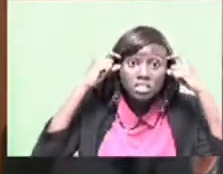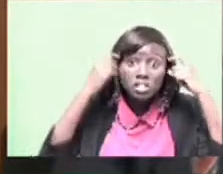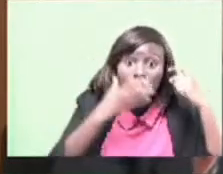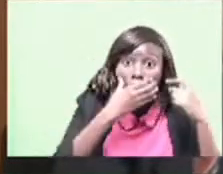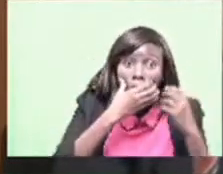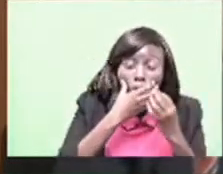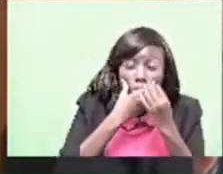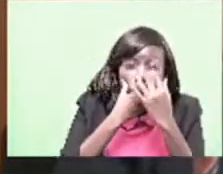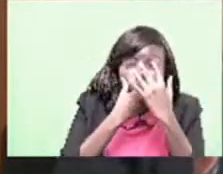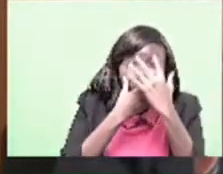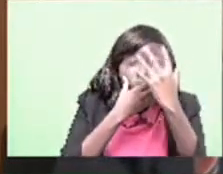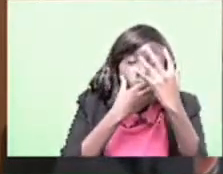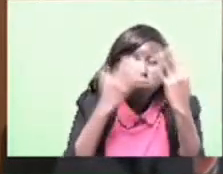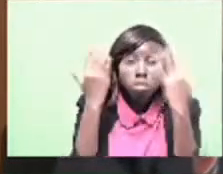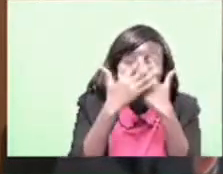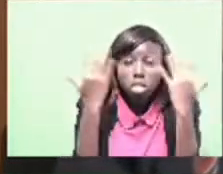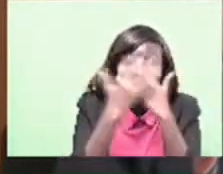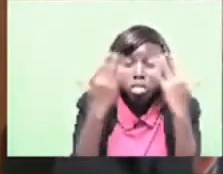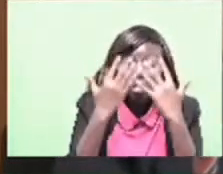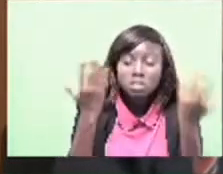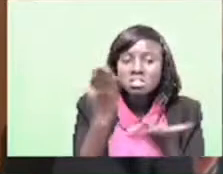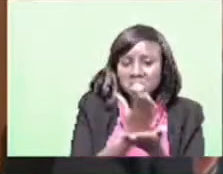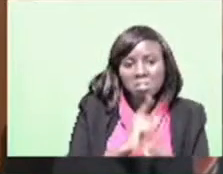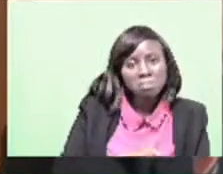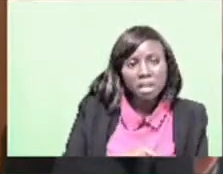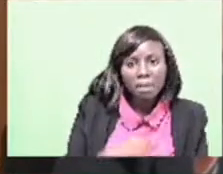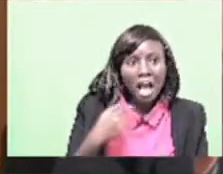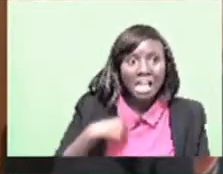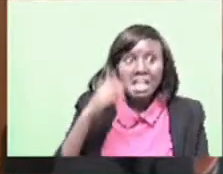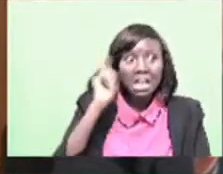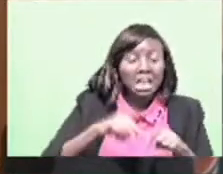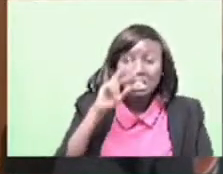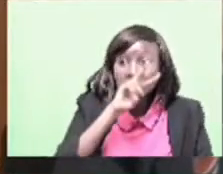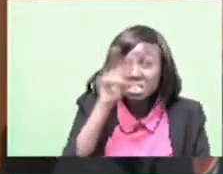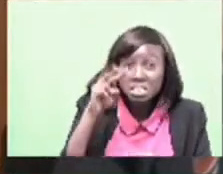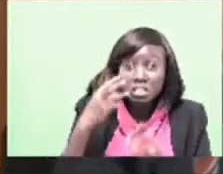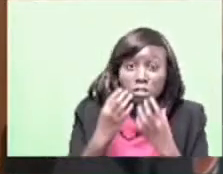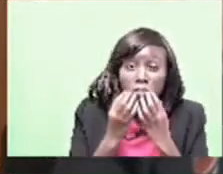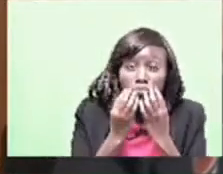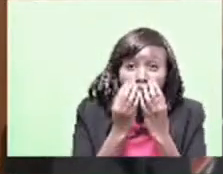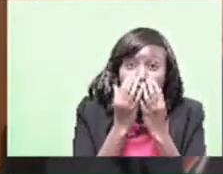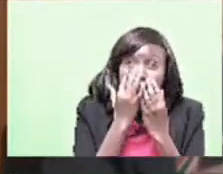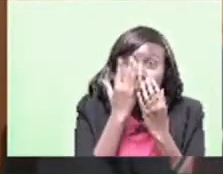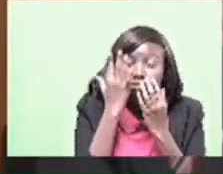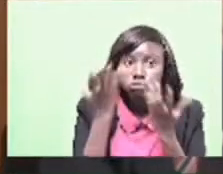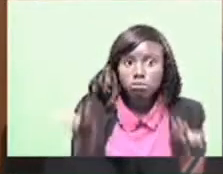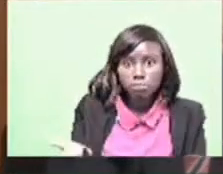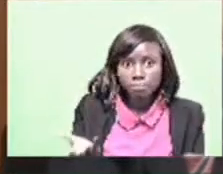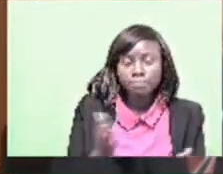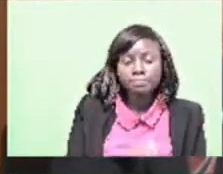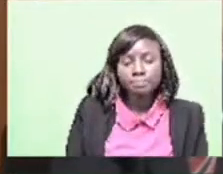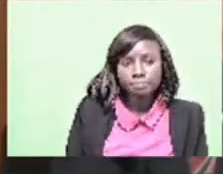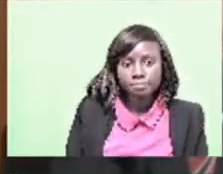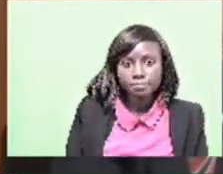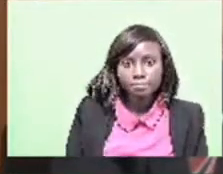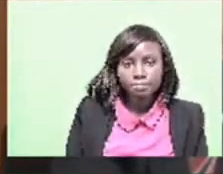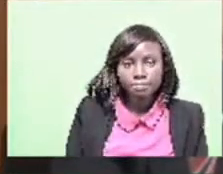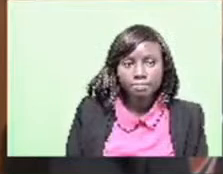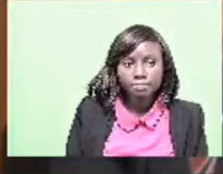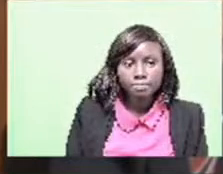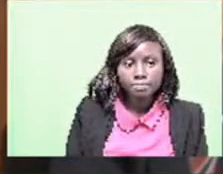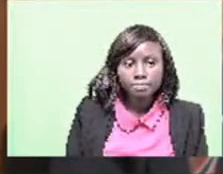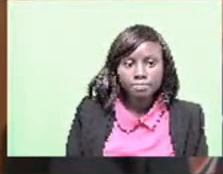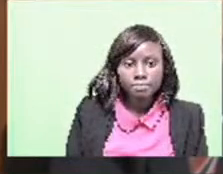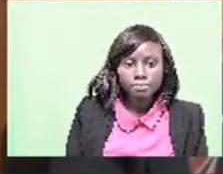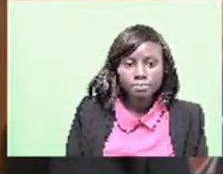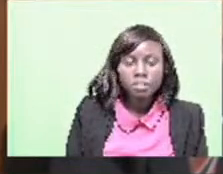at times, and that causes a bit of problems, more so when you're out in the public, and that may cause people